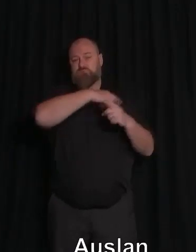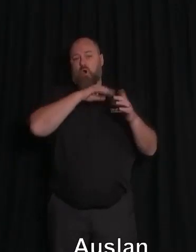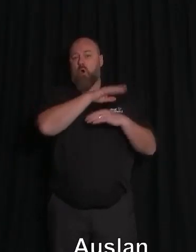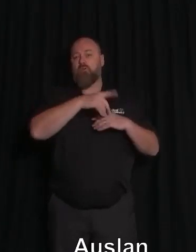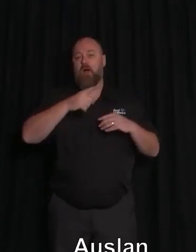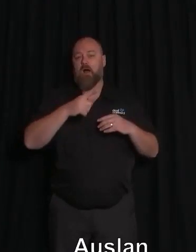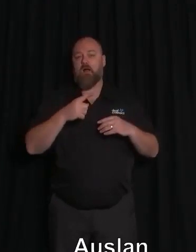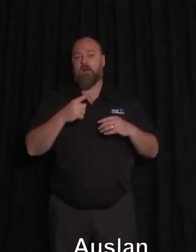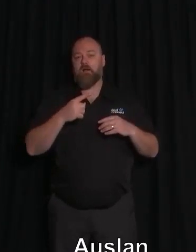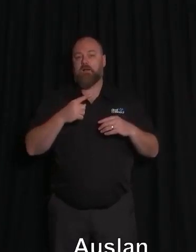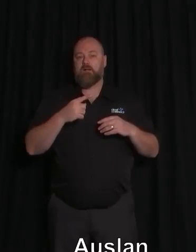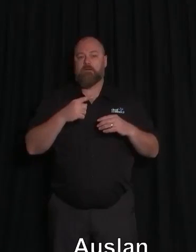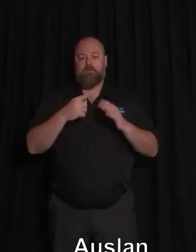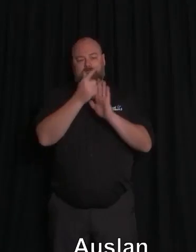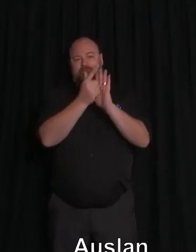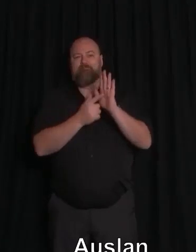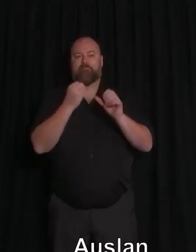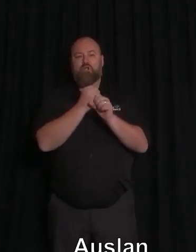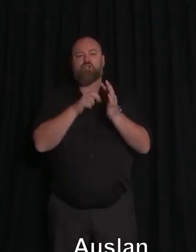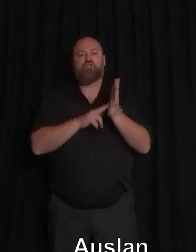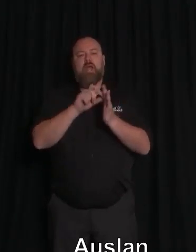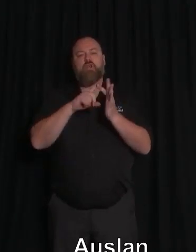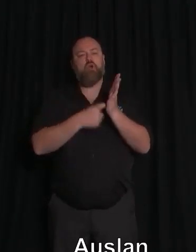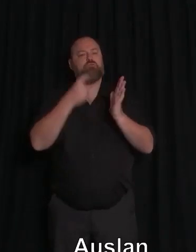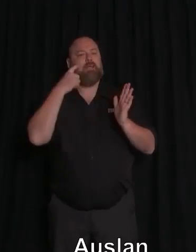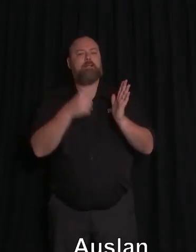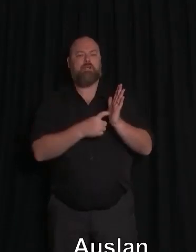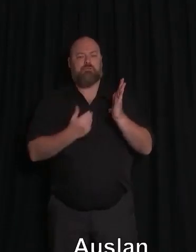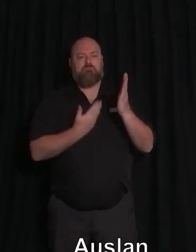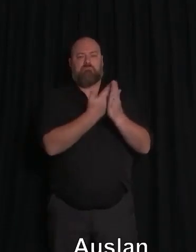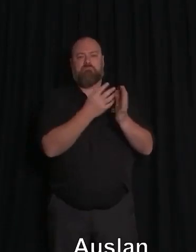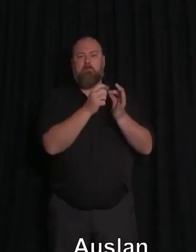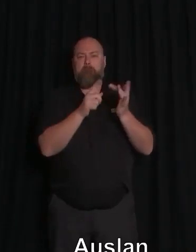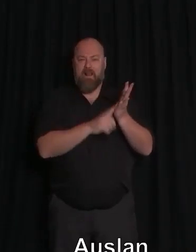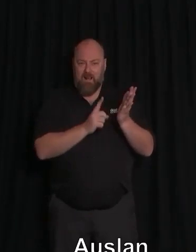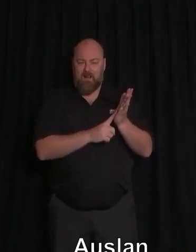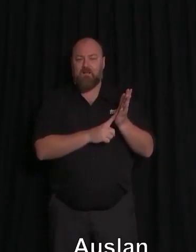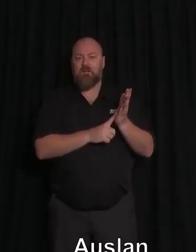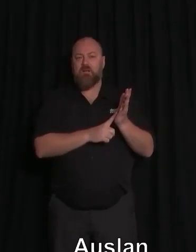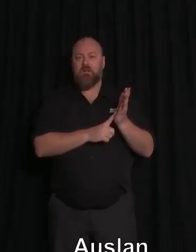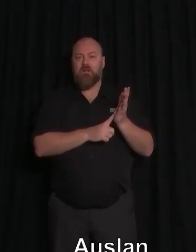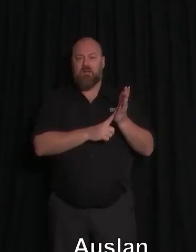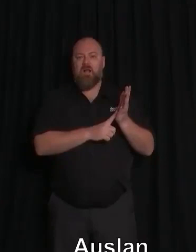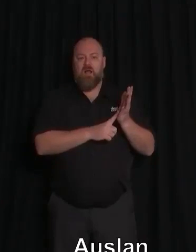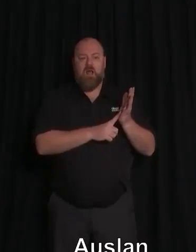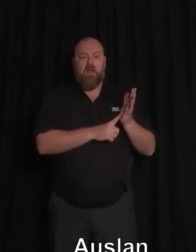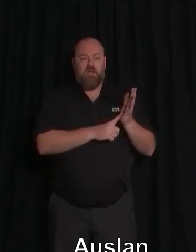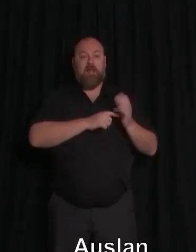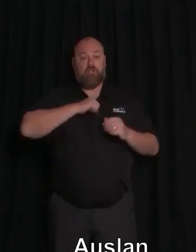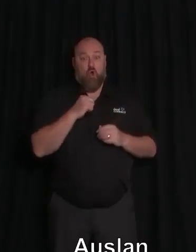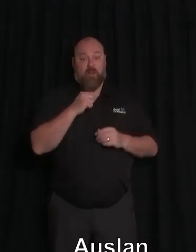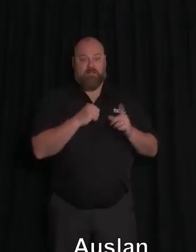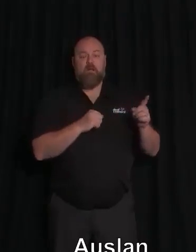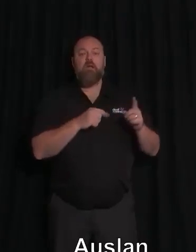gender recognition bill in Scotland or in the UK, which was supposed to be based on self-identification, those debates only